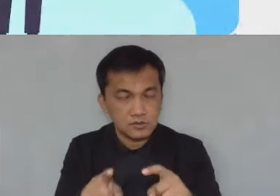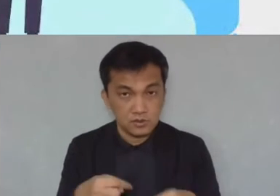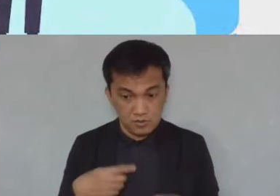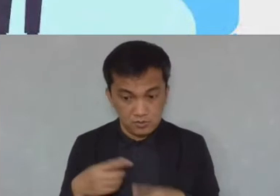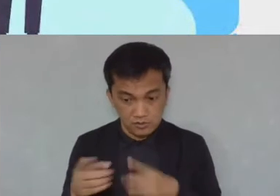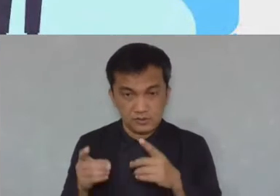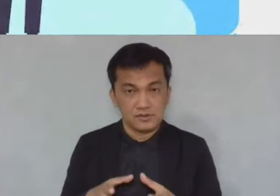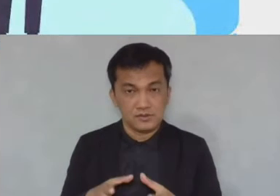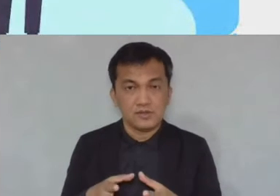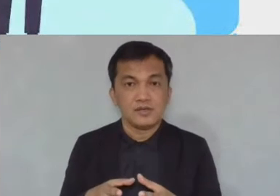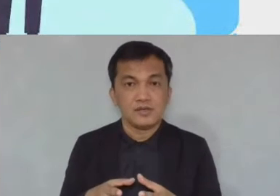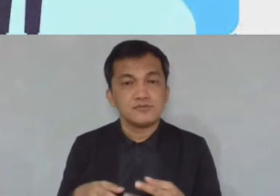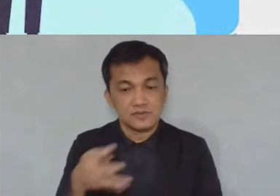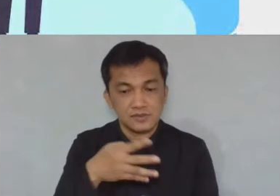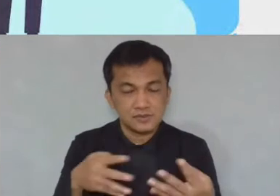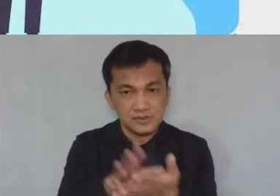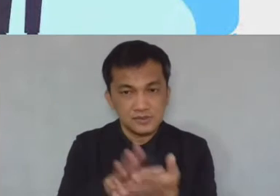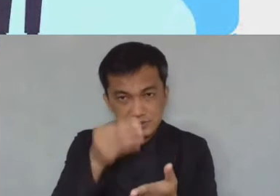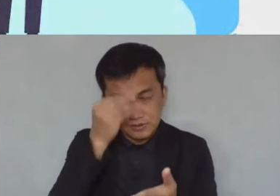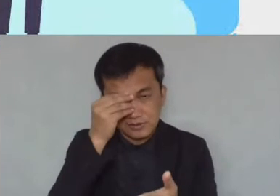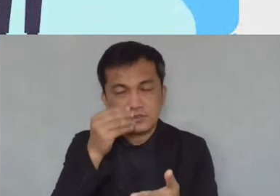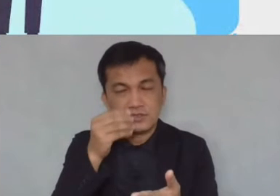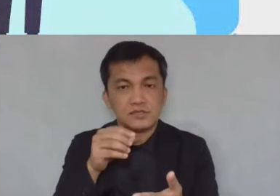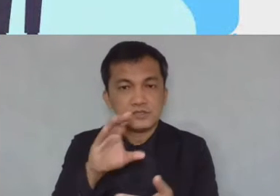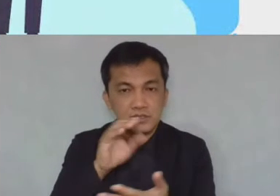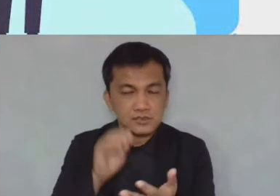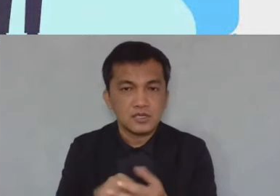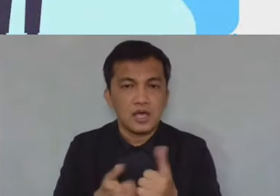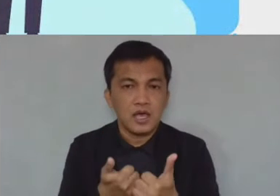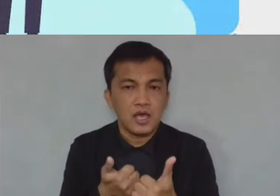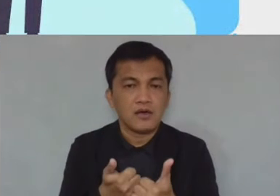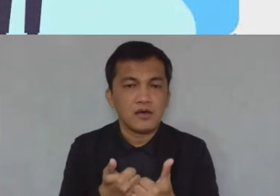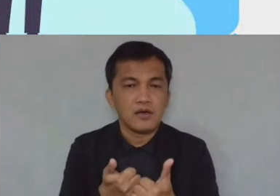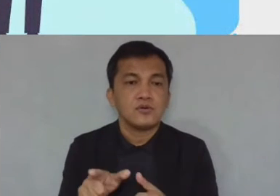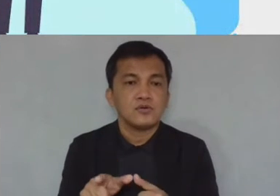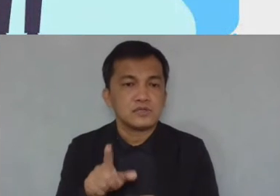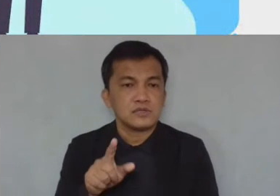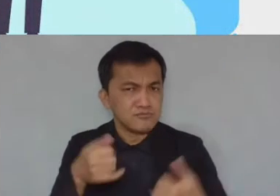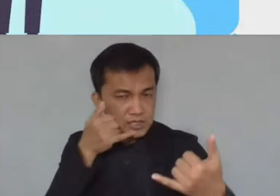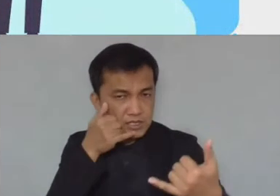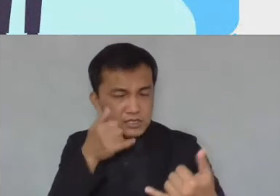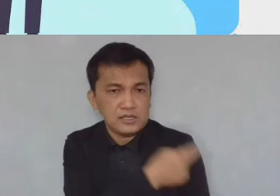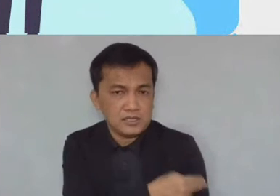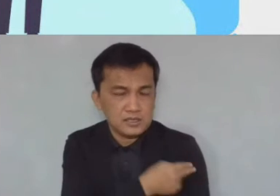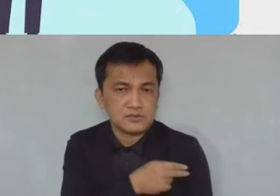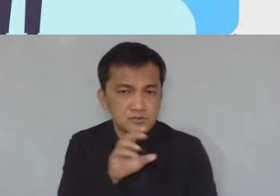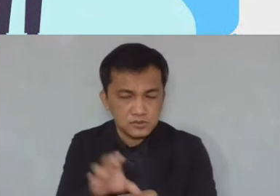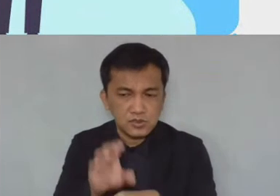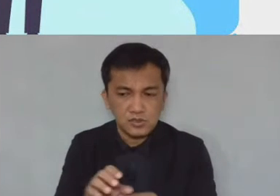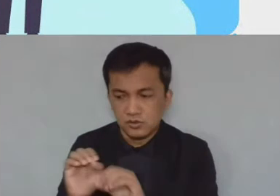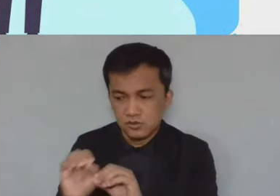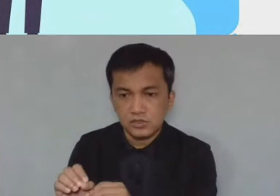the director of the Interactive Learning Center on how we can use telehealth, teleconsultation to teach our students,